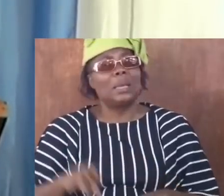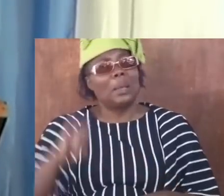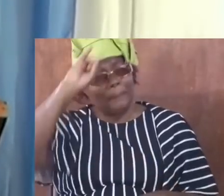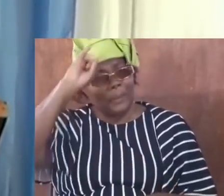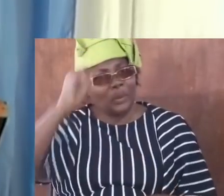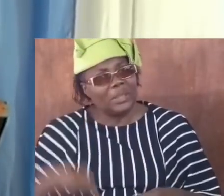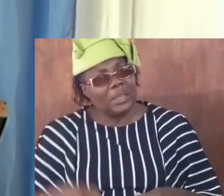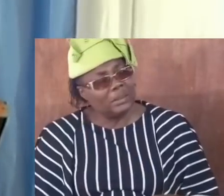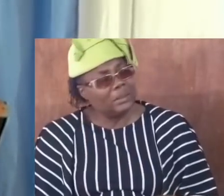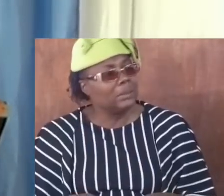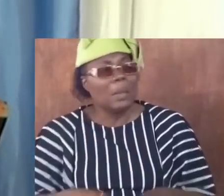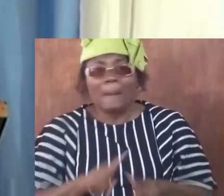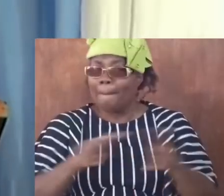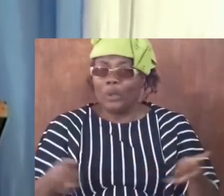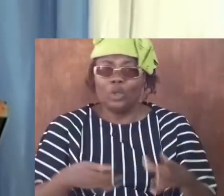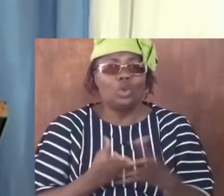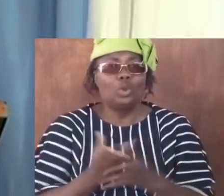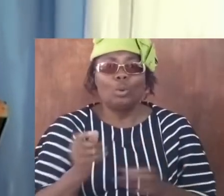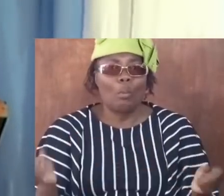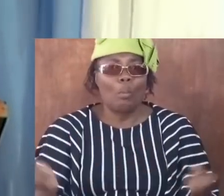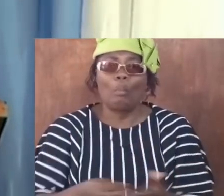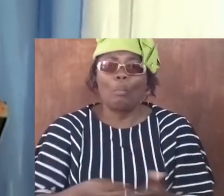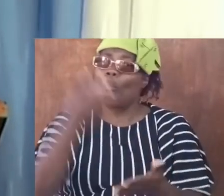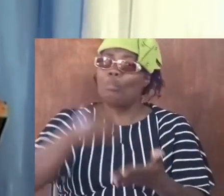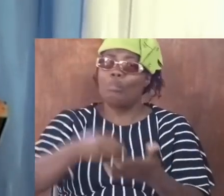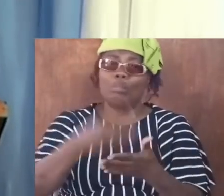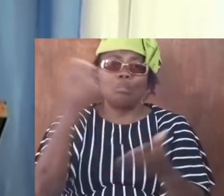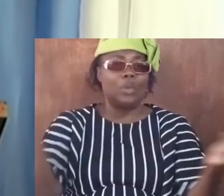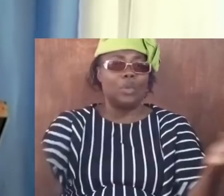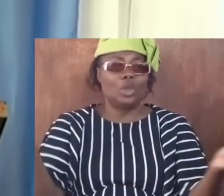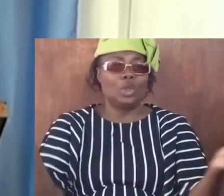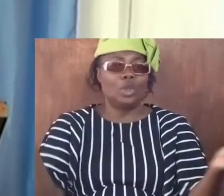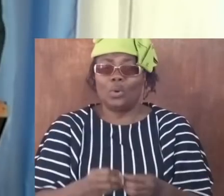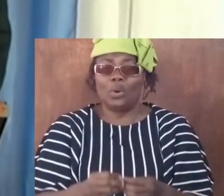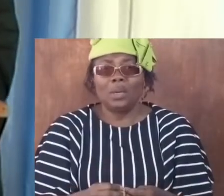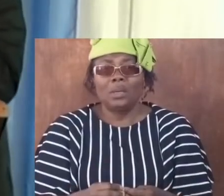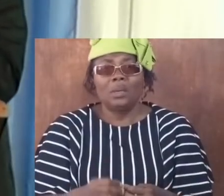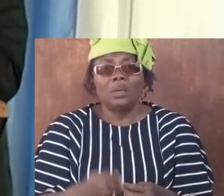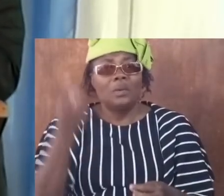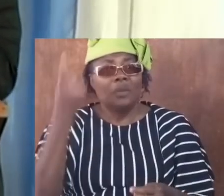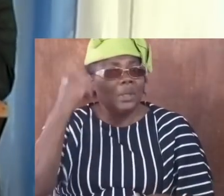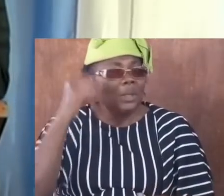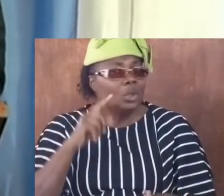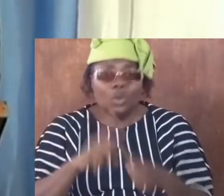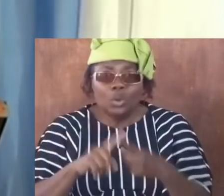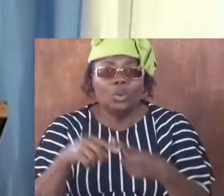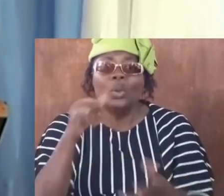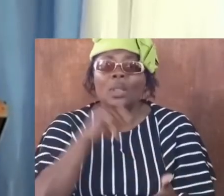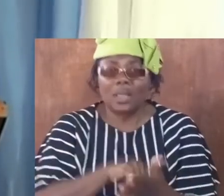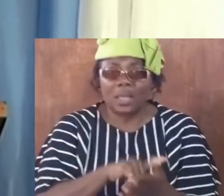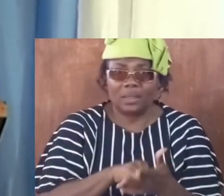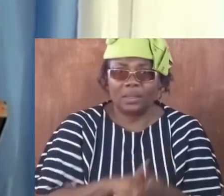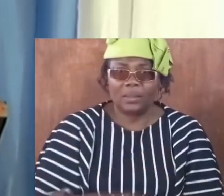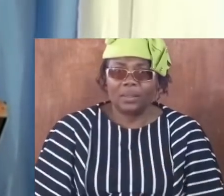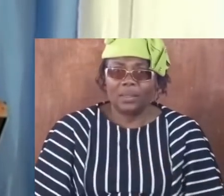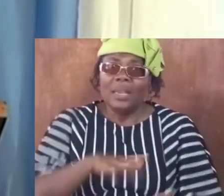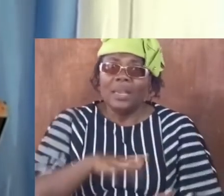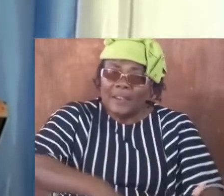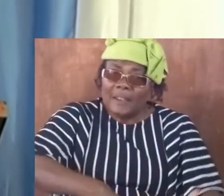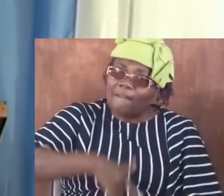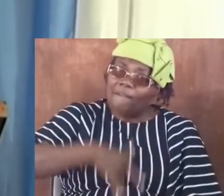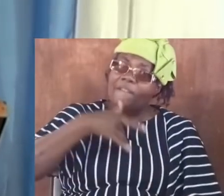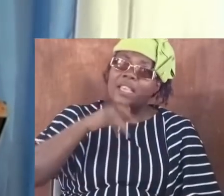more that is important to you than that. And I feel that that